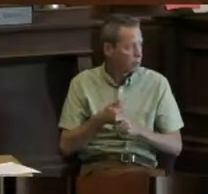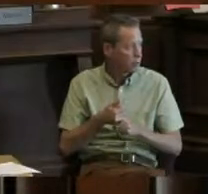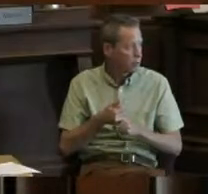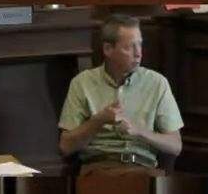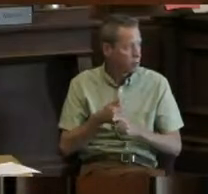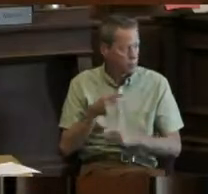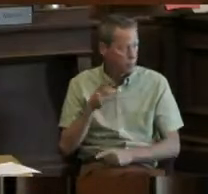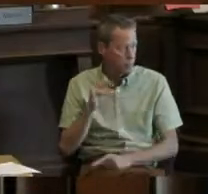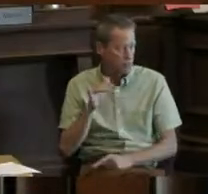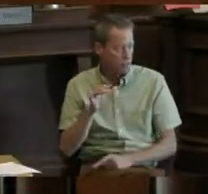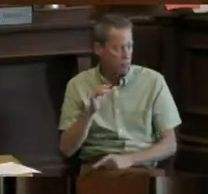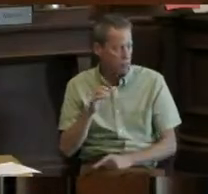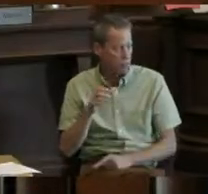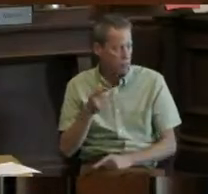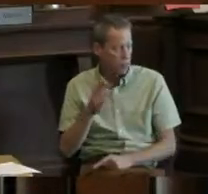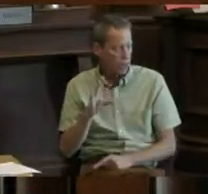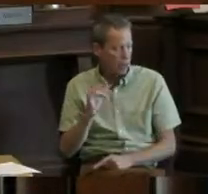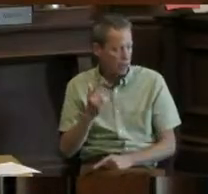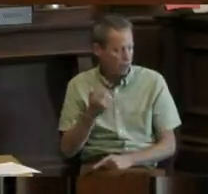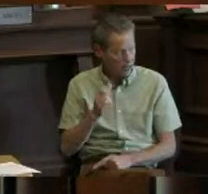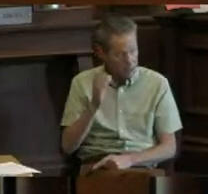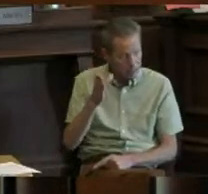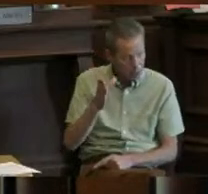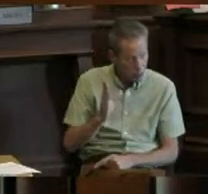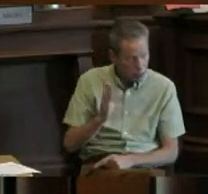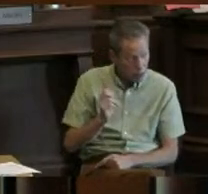public hearing, right? Okay, and were there any speakers?